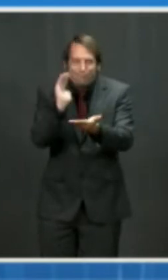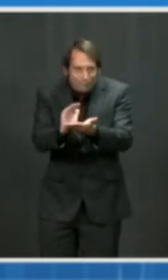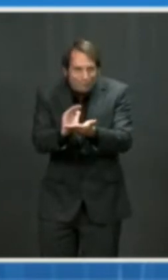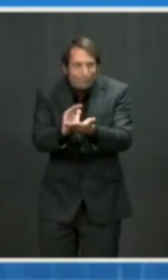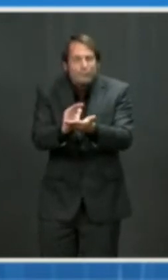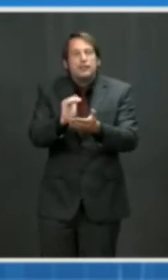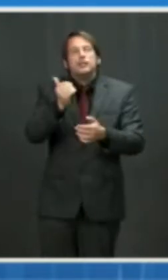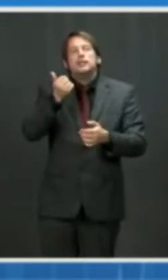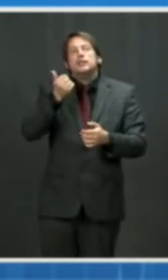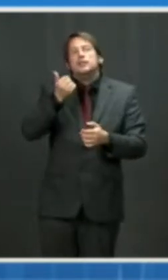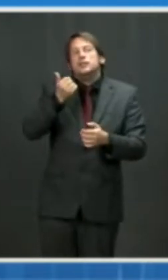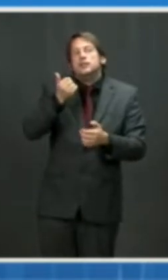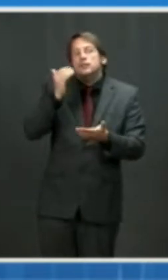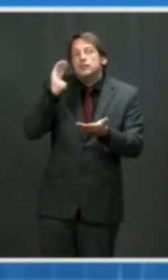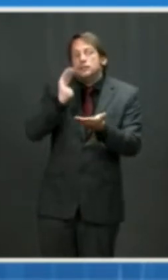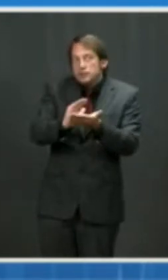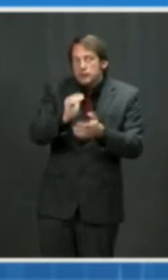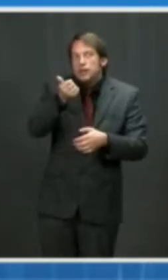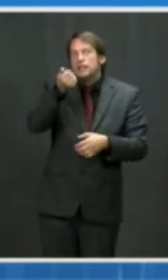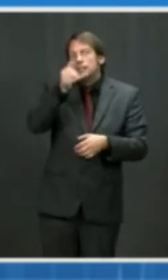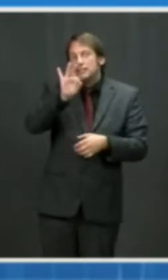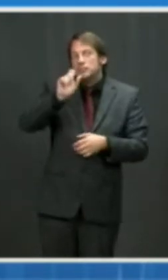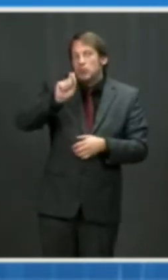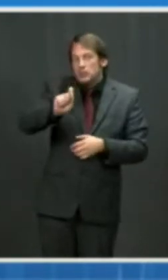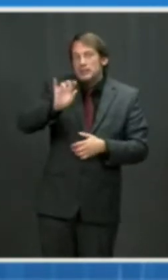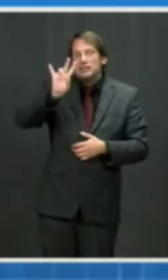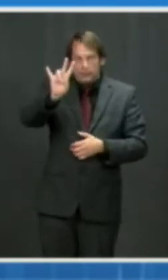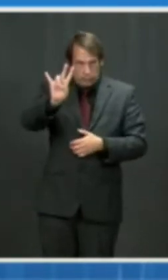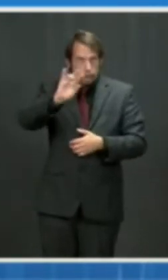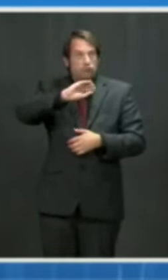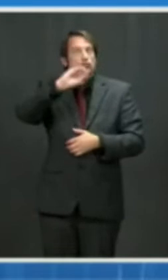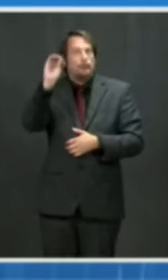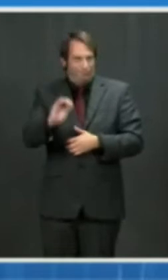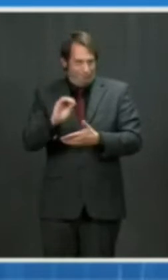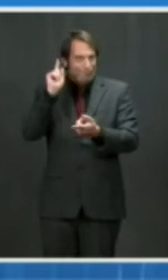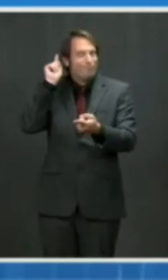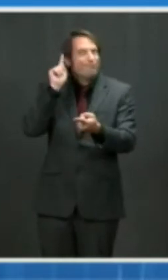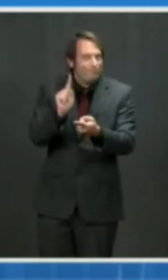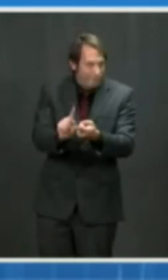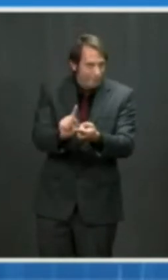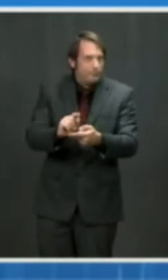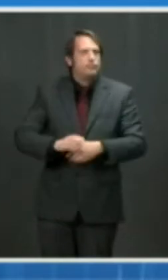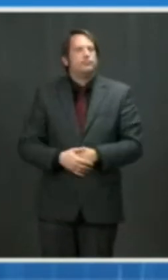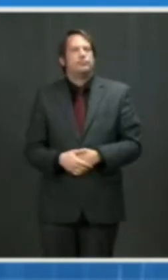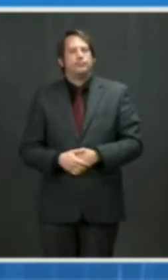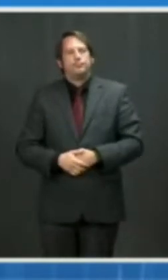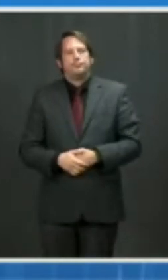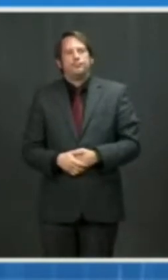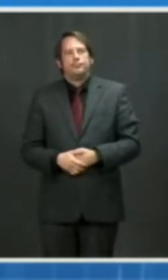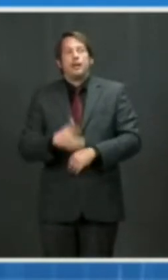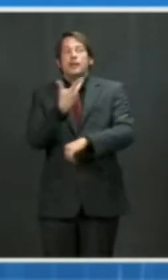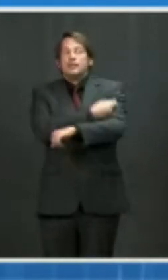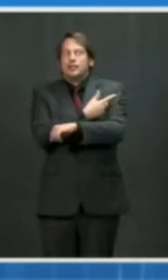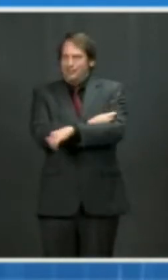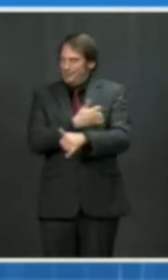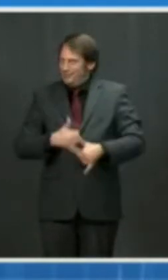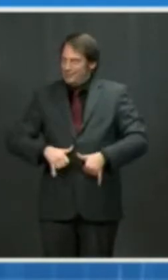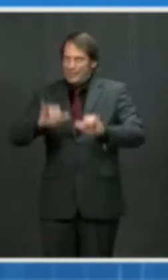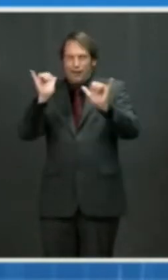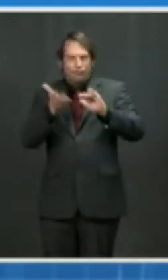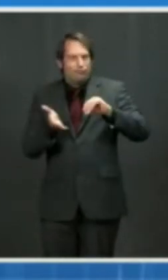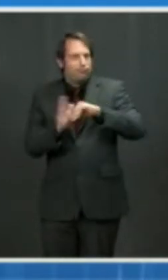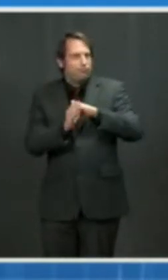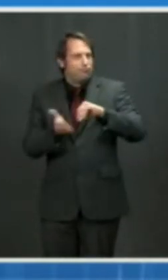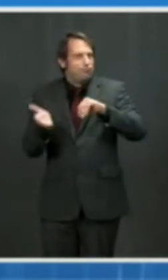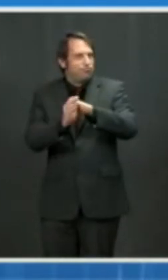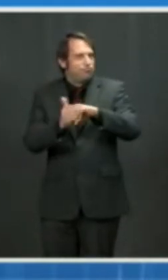19.7% to a 7-day average of 745 per day. Vaccinations continue to increase, with the most recent 7-day average